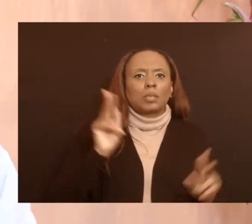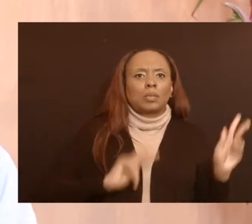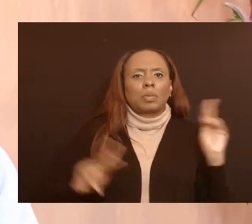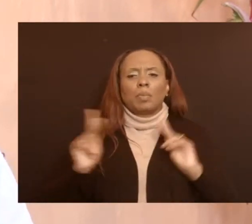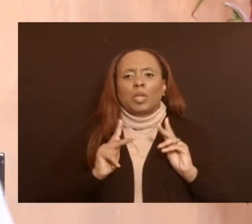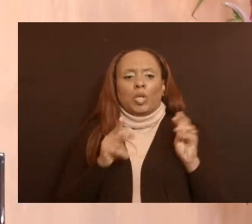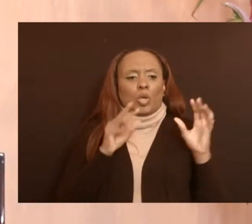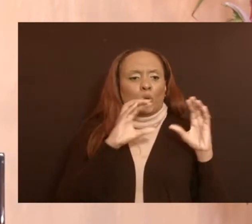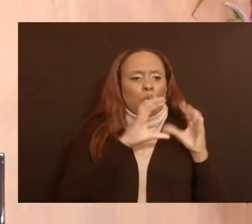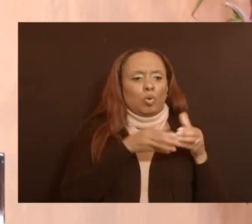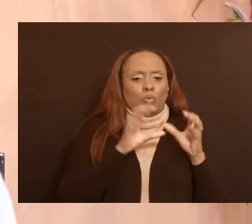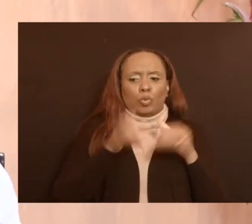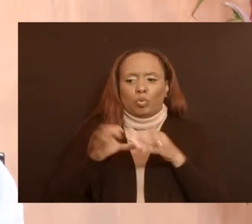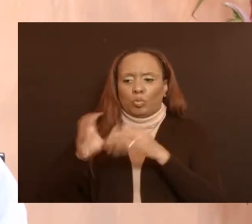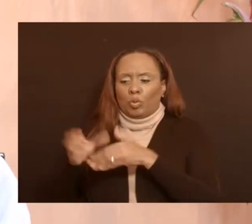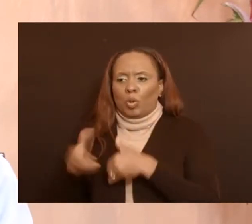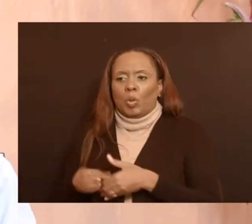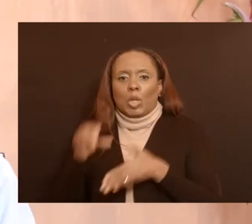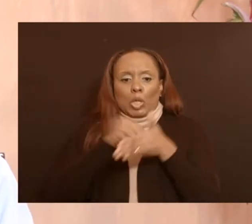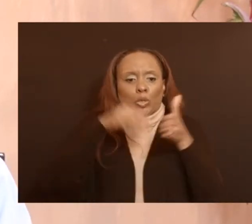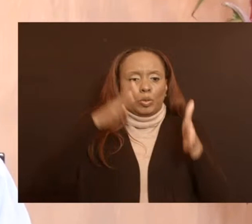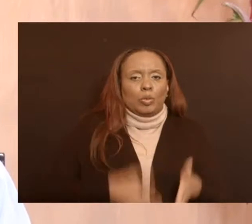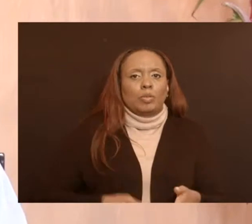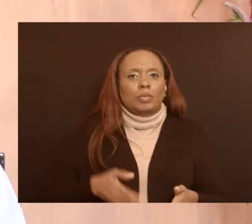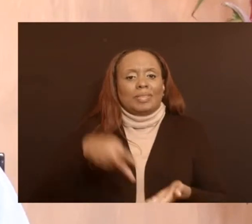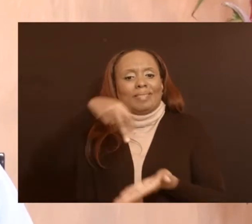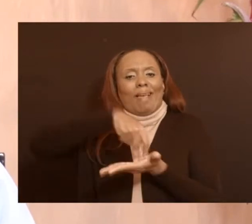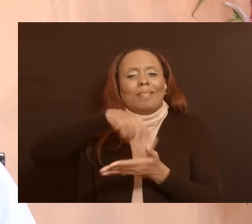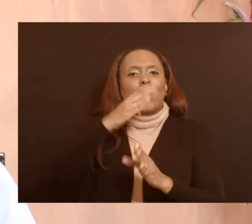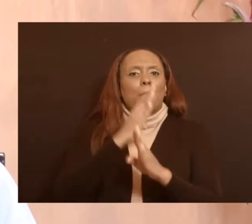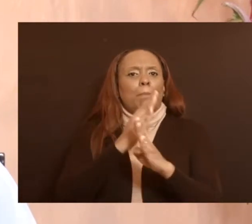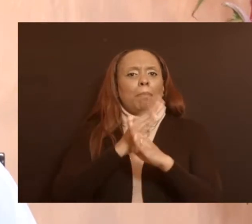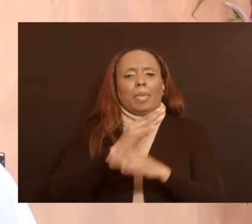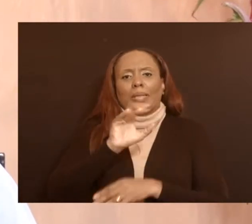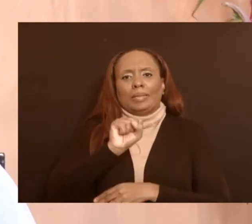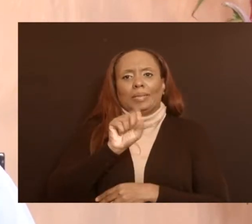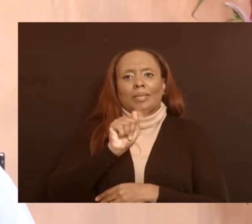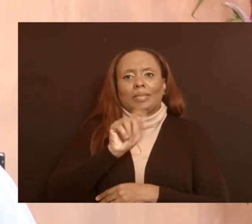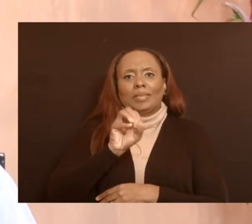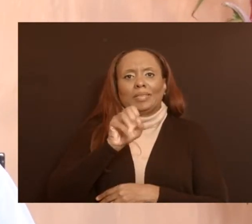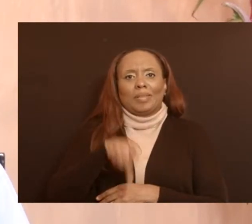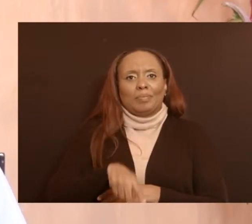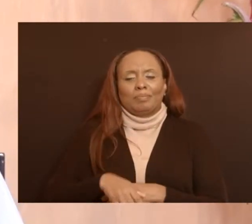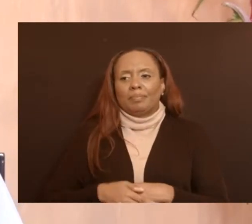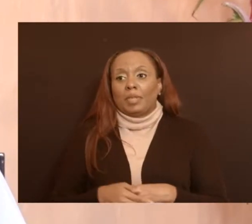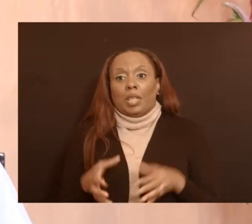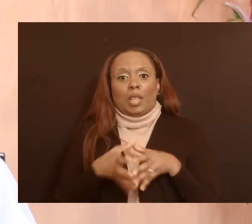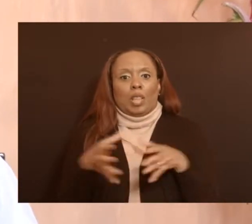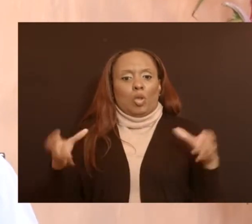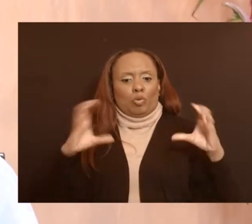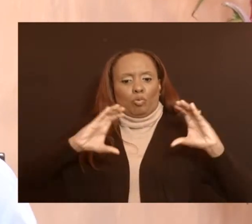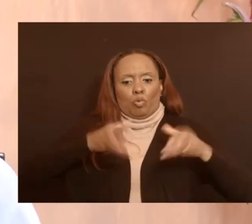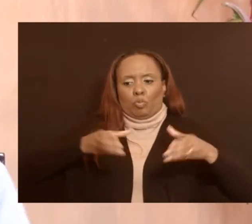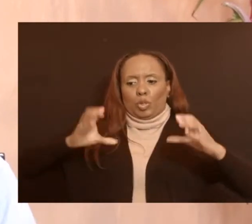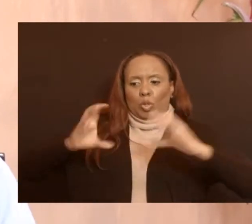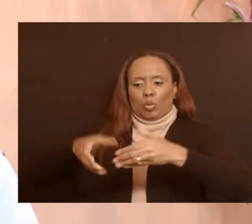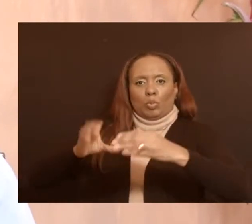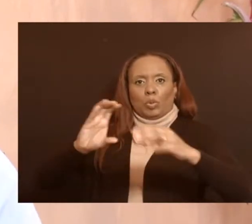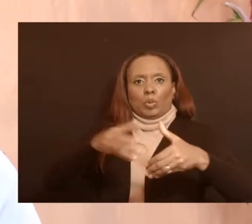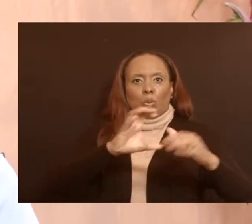groups, students at bus stops, this is still going on where you're having large numbers of persons